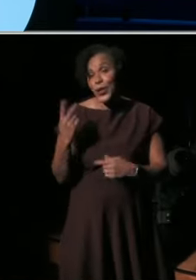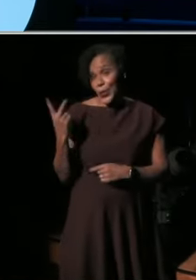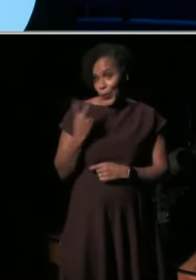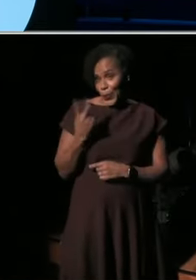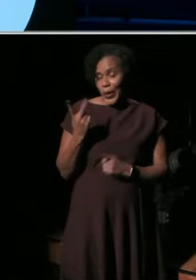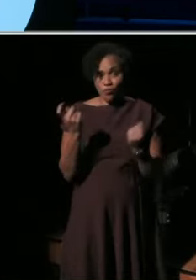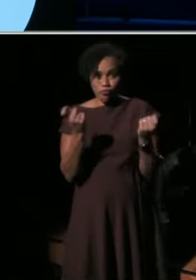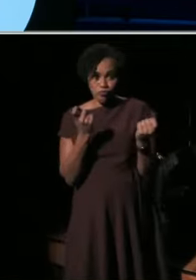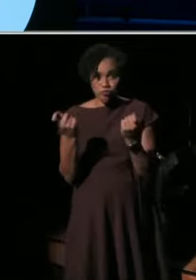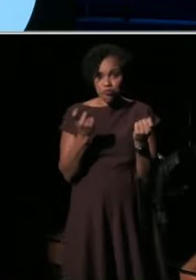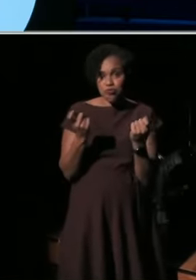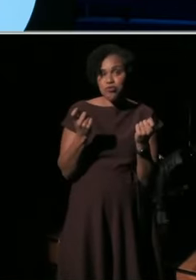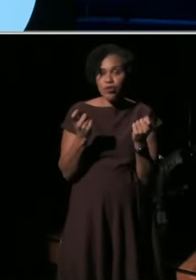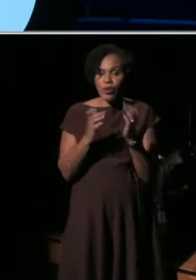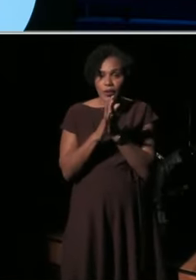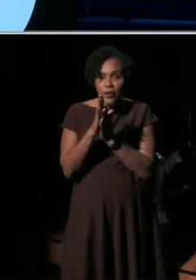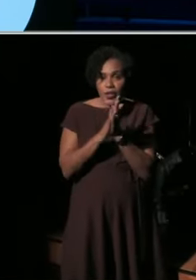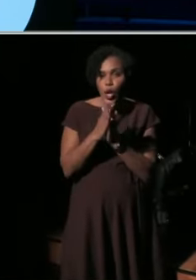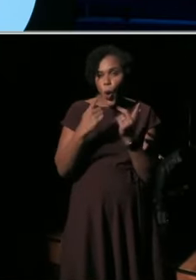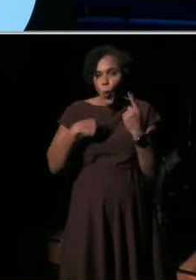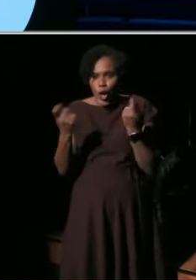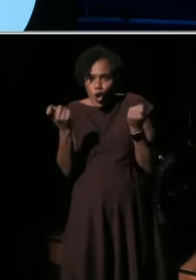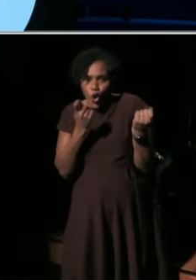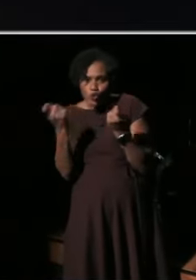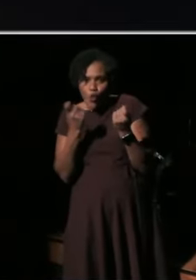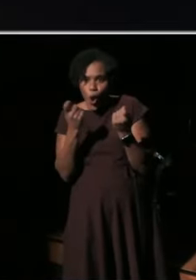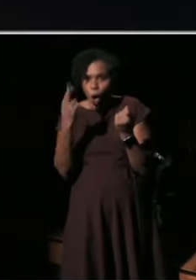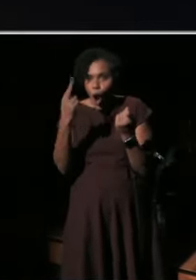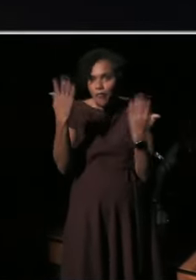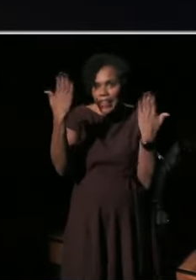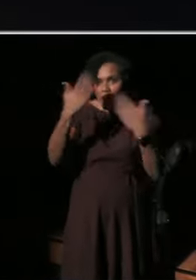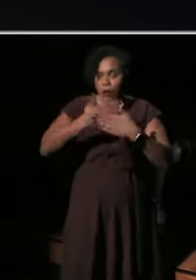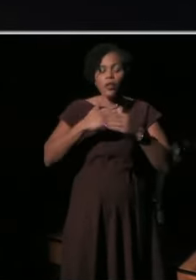all that stands between a night of order and a night of chaos.